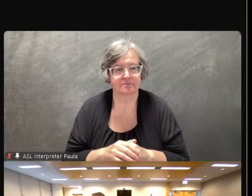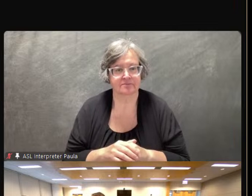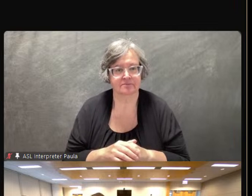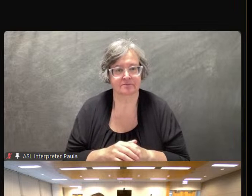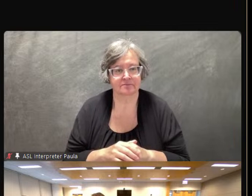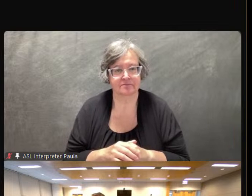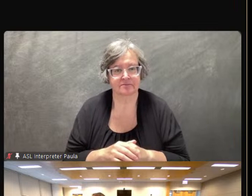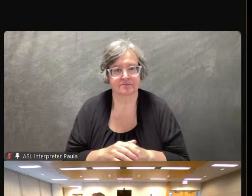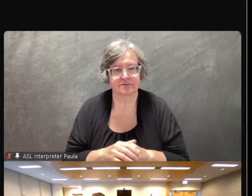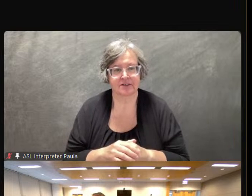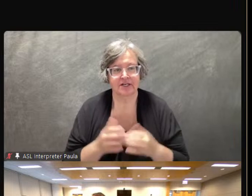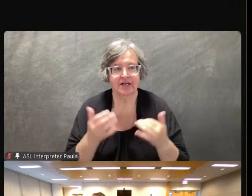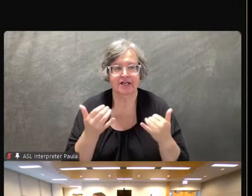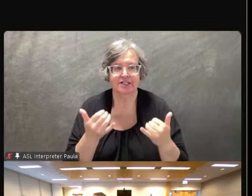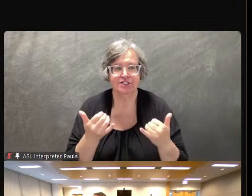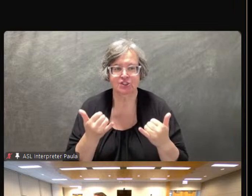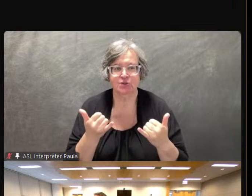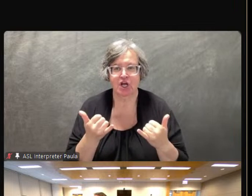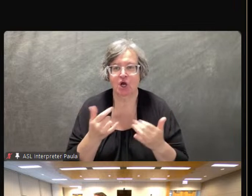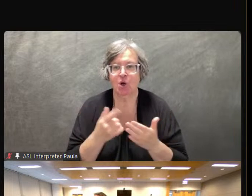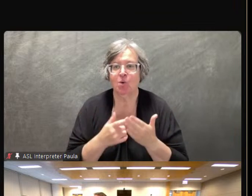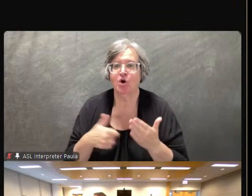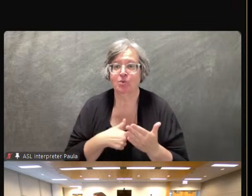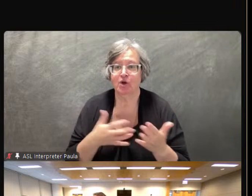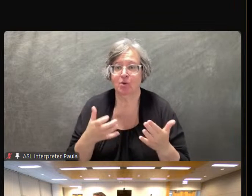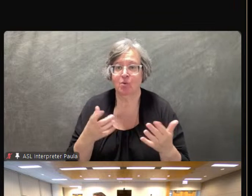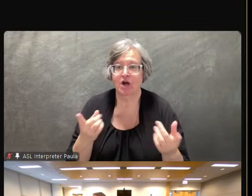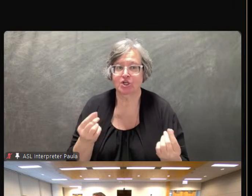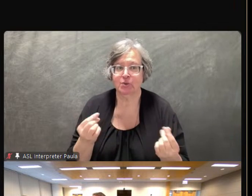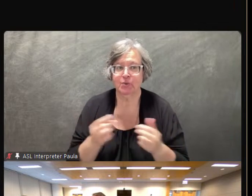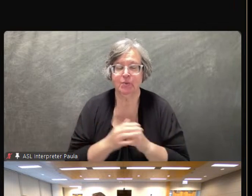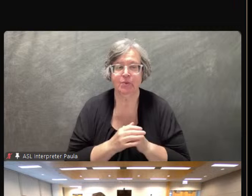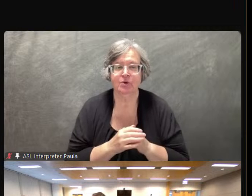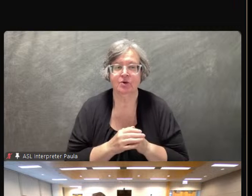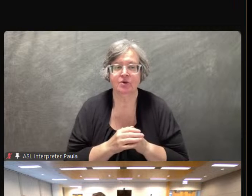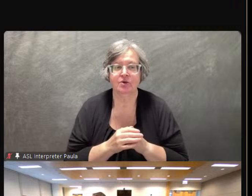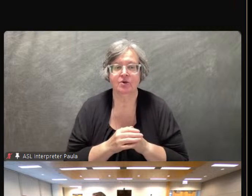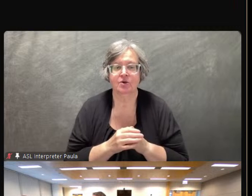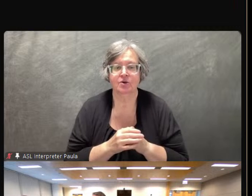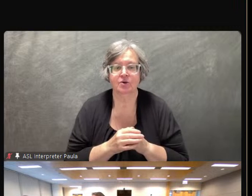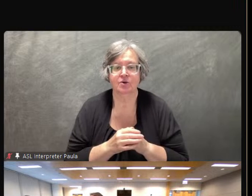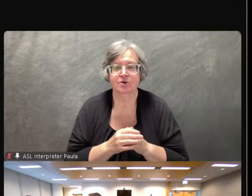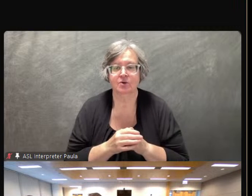This time around, what we wanted to do is actually